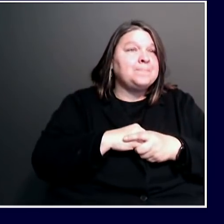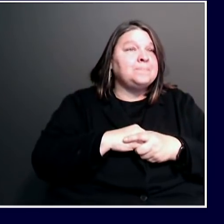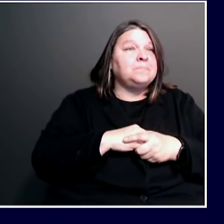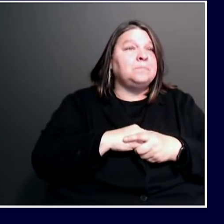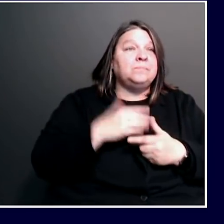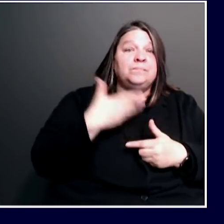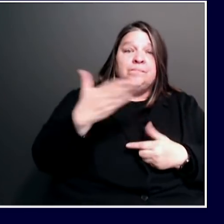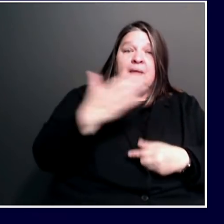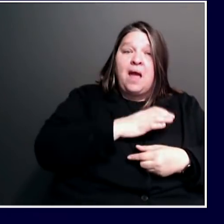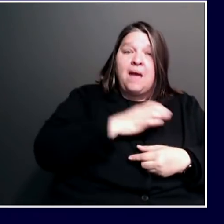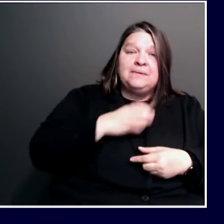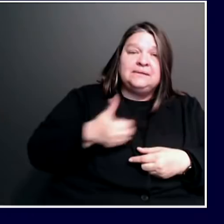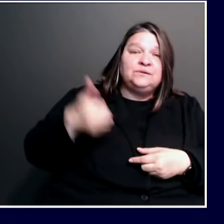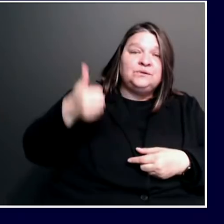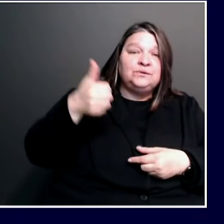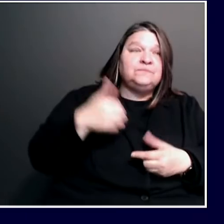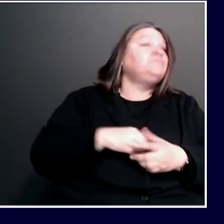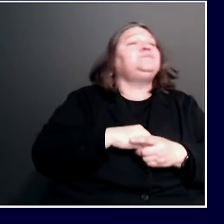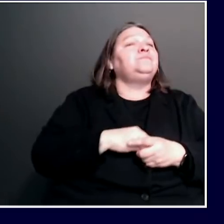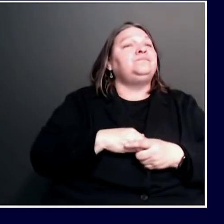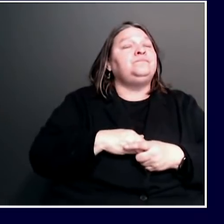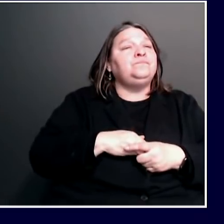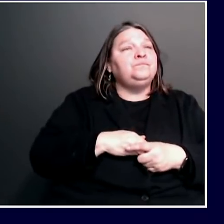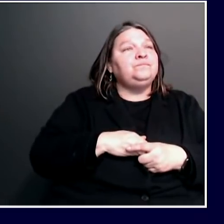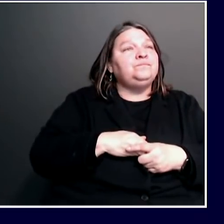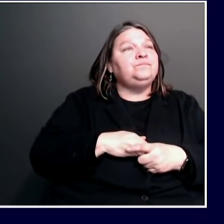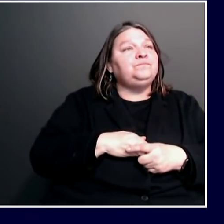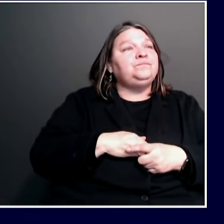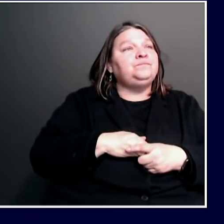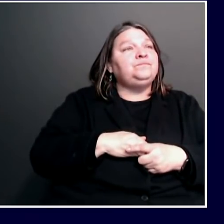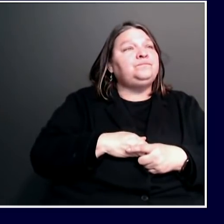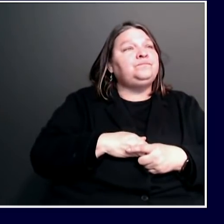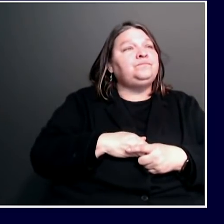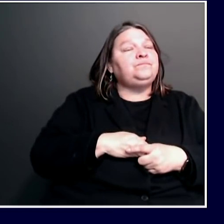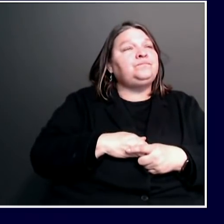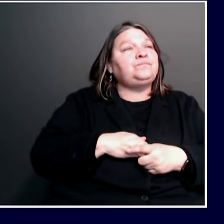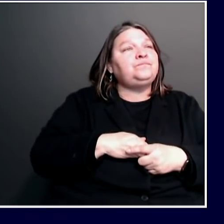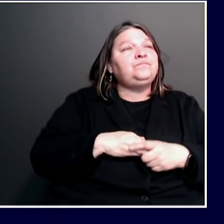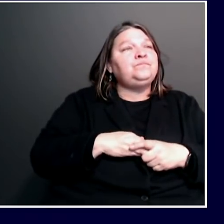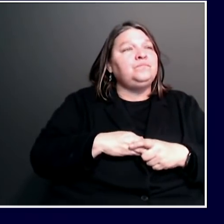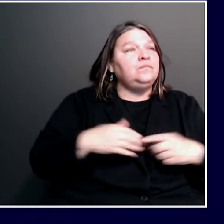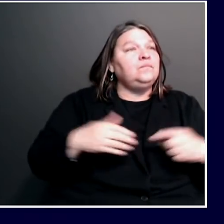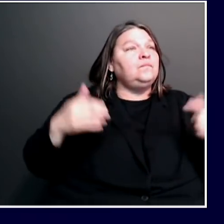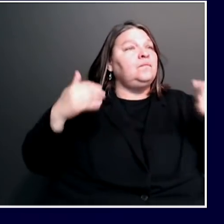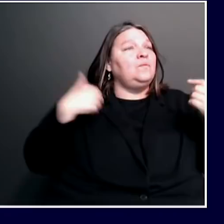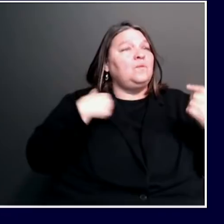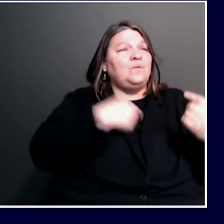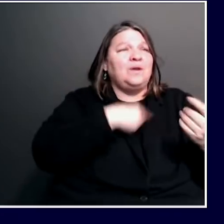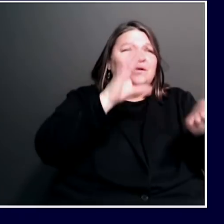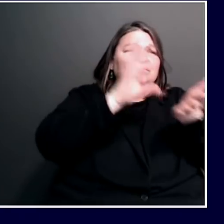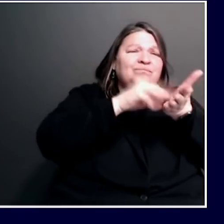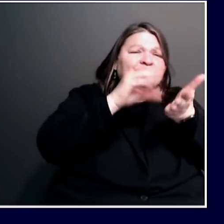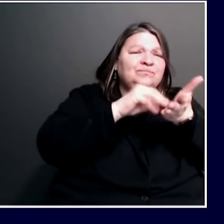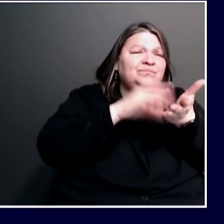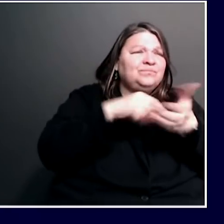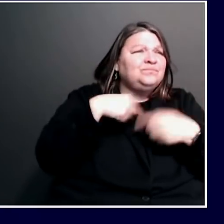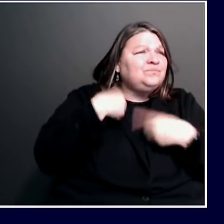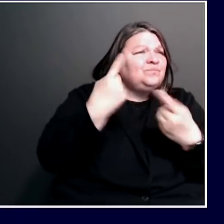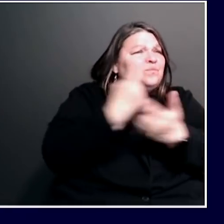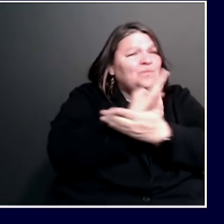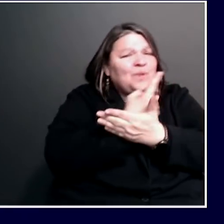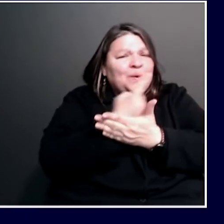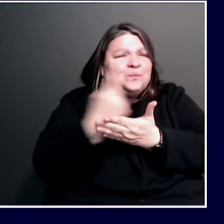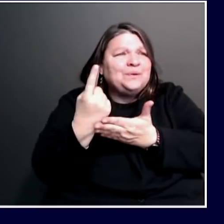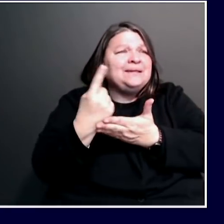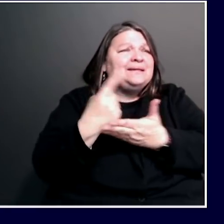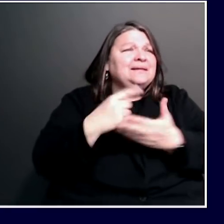the afternoon. Sure. So I'll end on a note of optimism. We learned in the last week that the Moderna vaccine is fully approved and